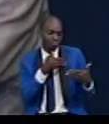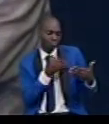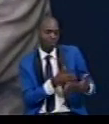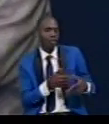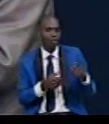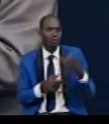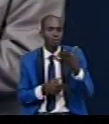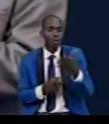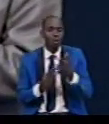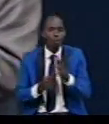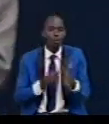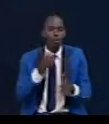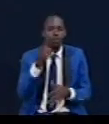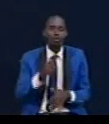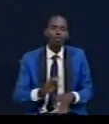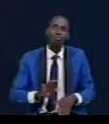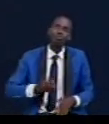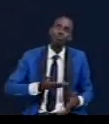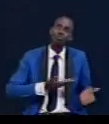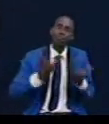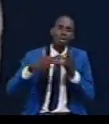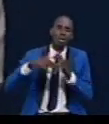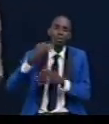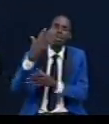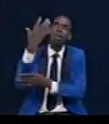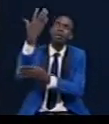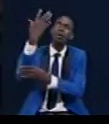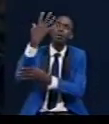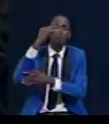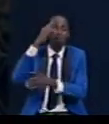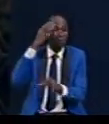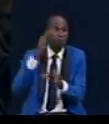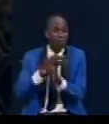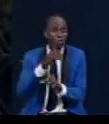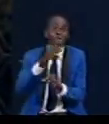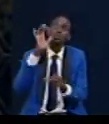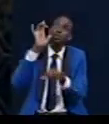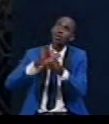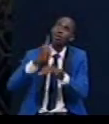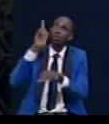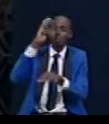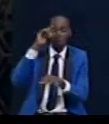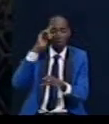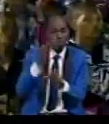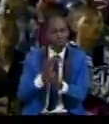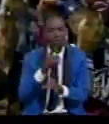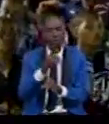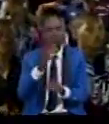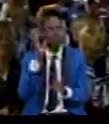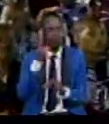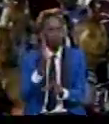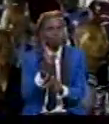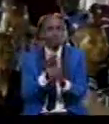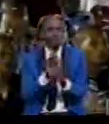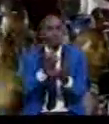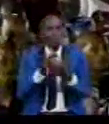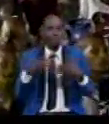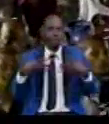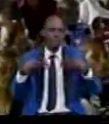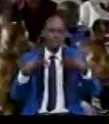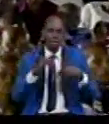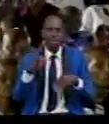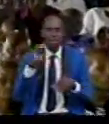your hand of faith, you touch him tonight, your healing will be deposited in your body.